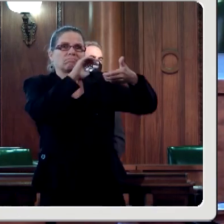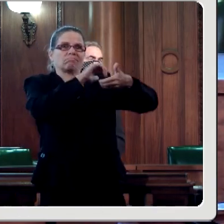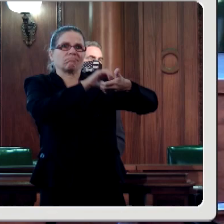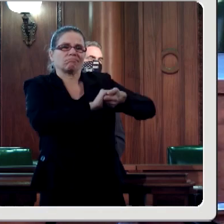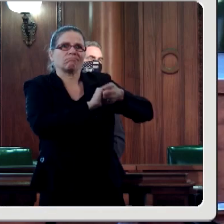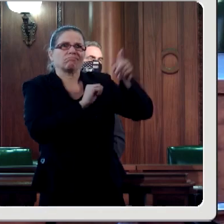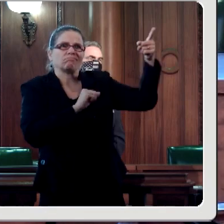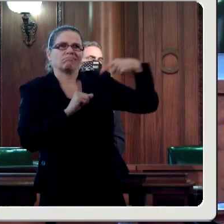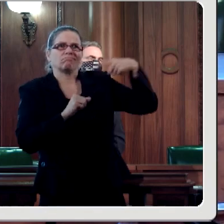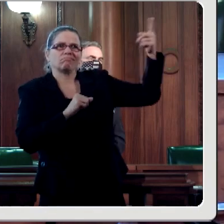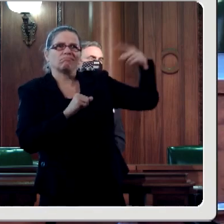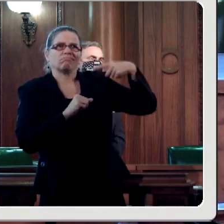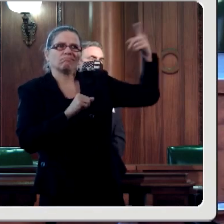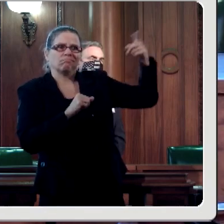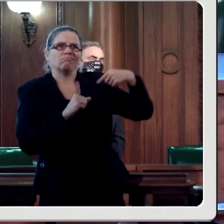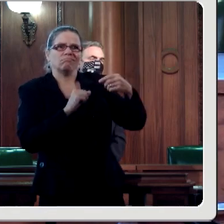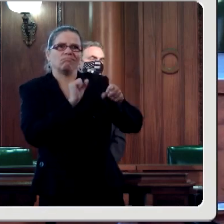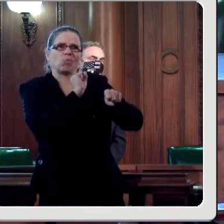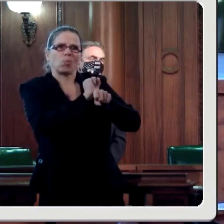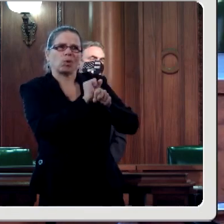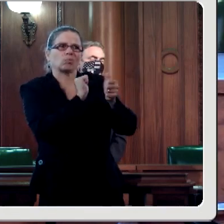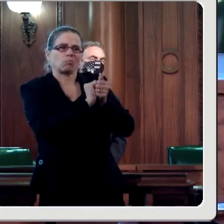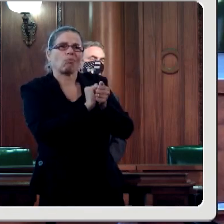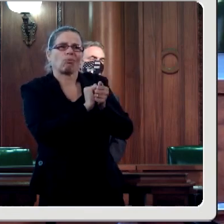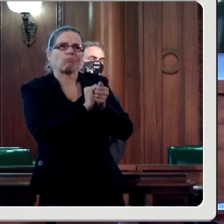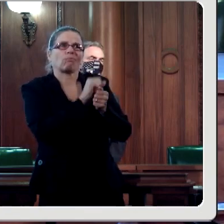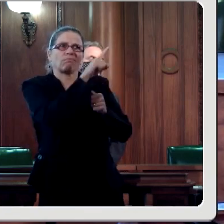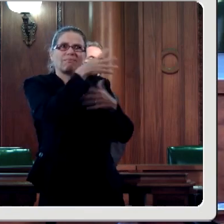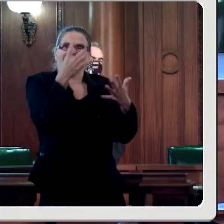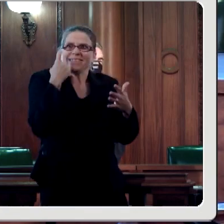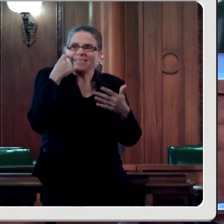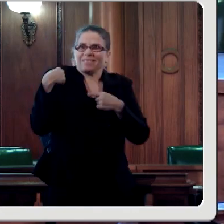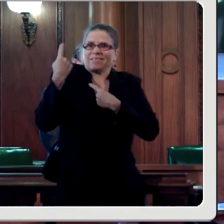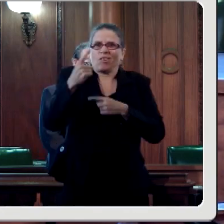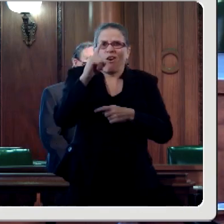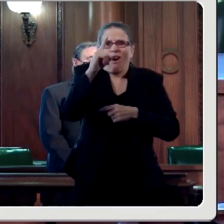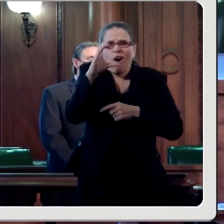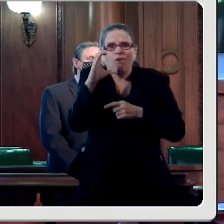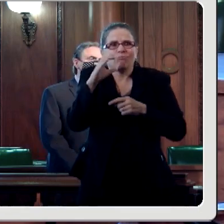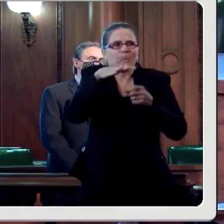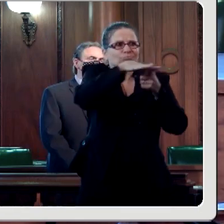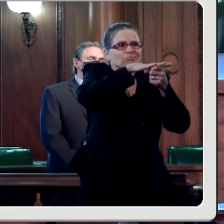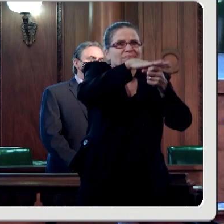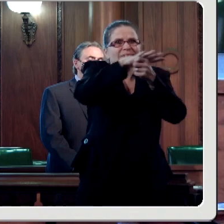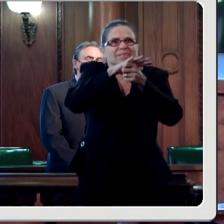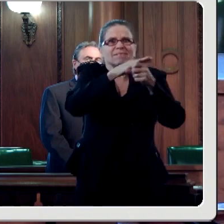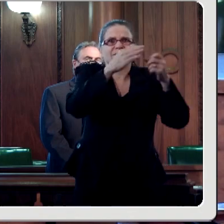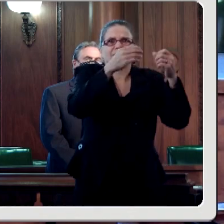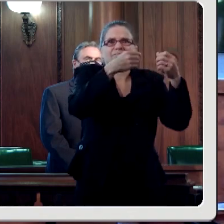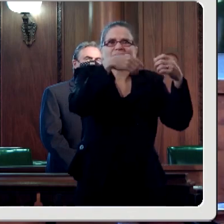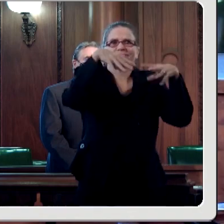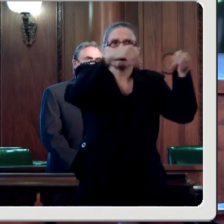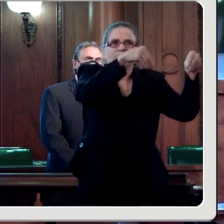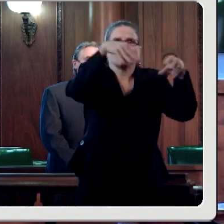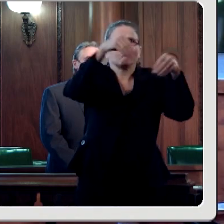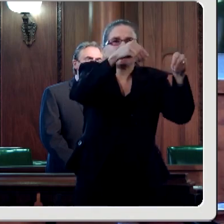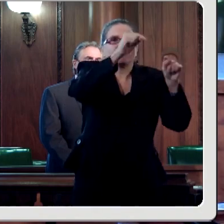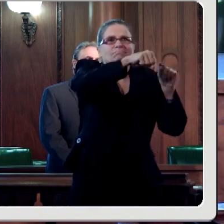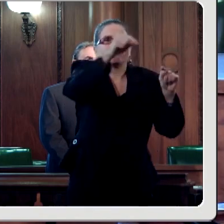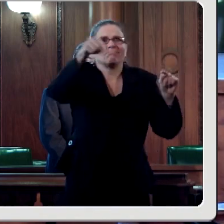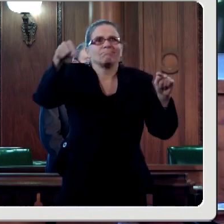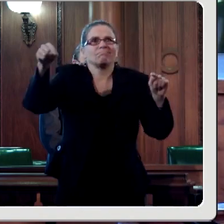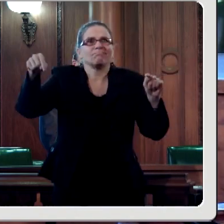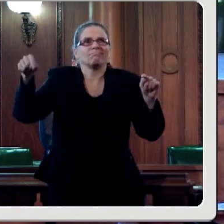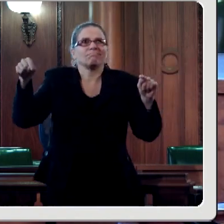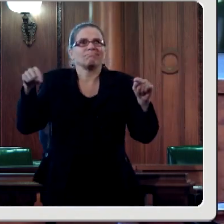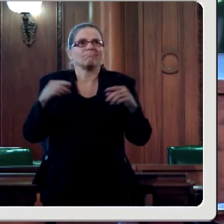individual locations where there was power outages of 5 or more people. So they had everybody basically up and running within 24